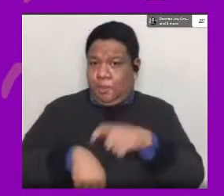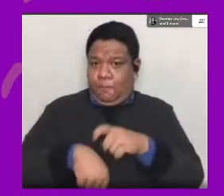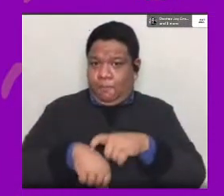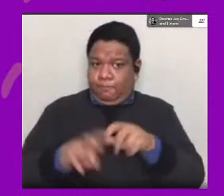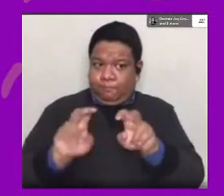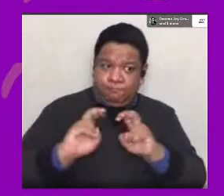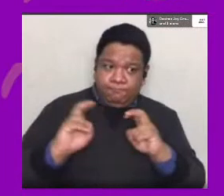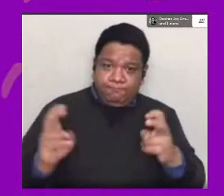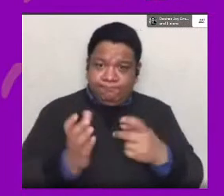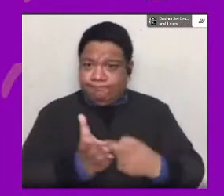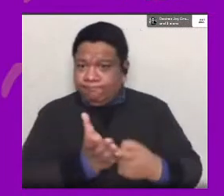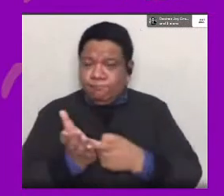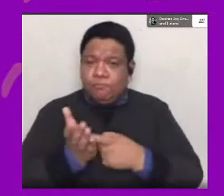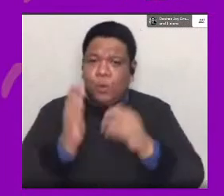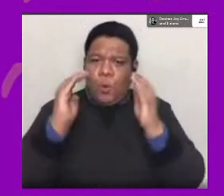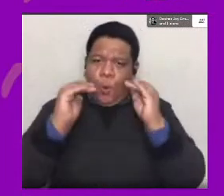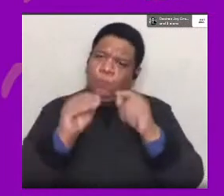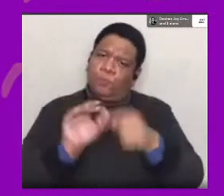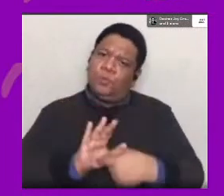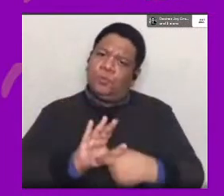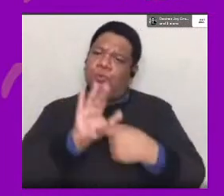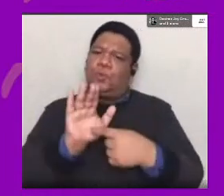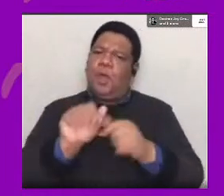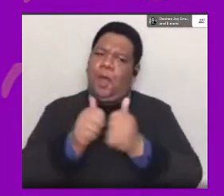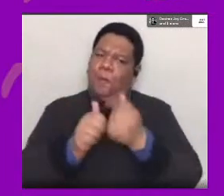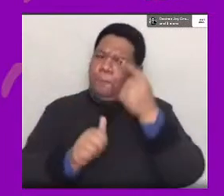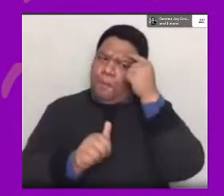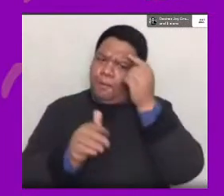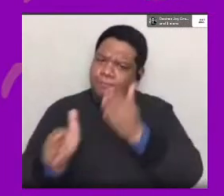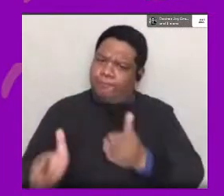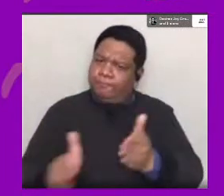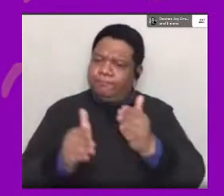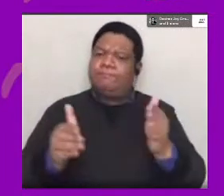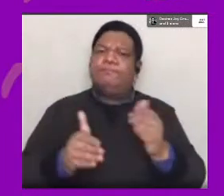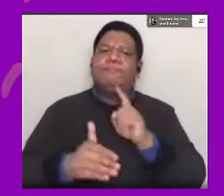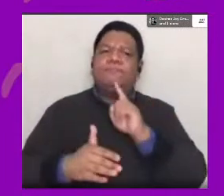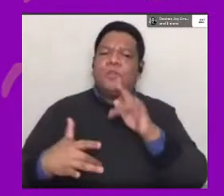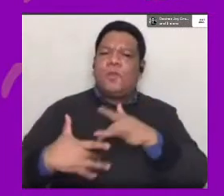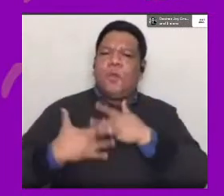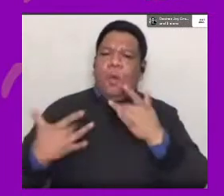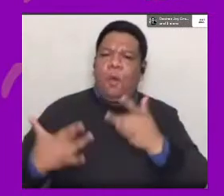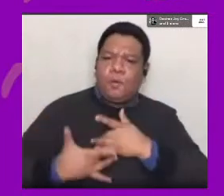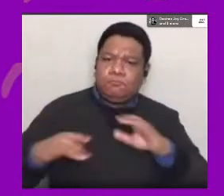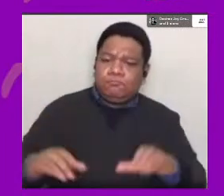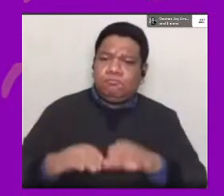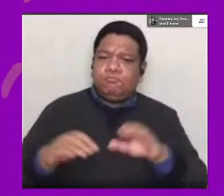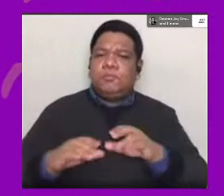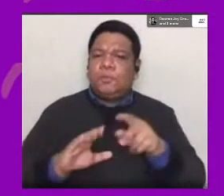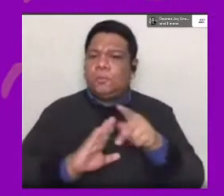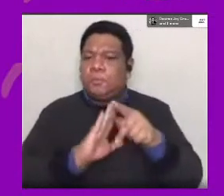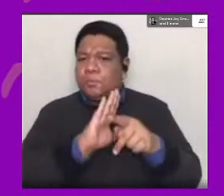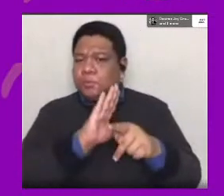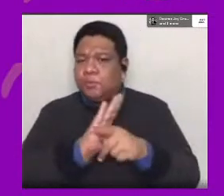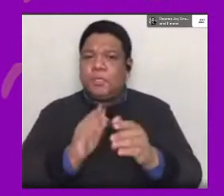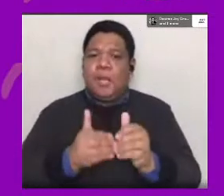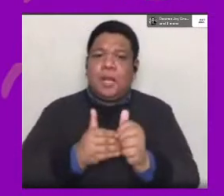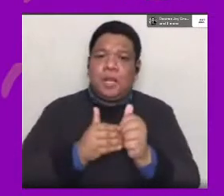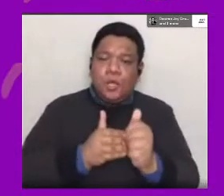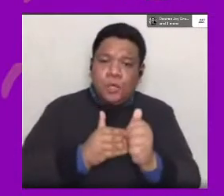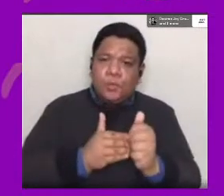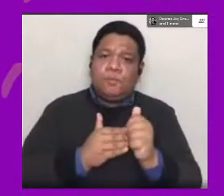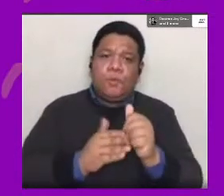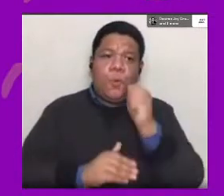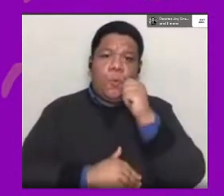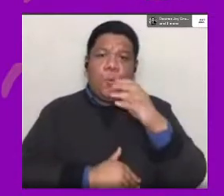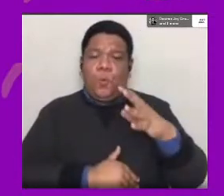roundtable will showcase the strategic thinking, hard-working efforts, and principled leadership of